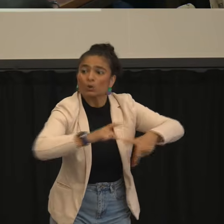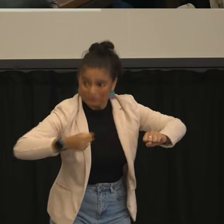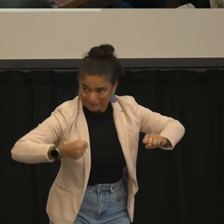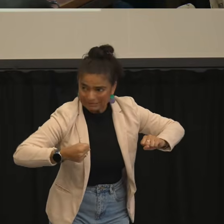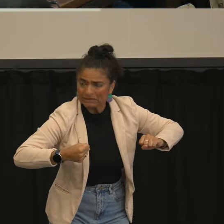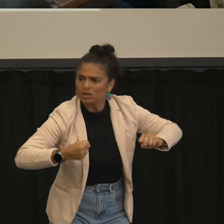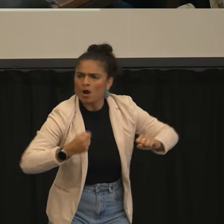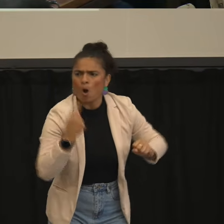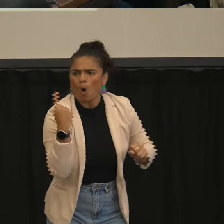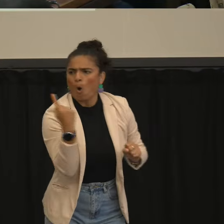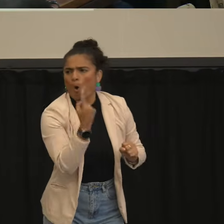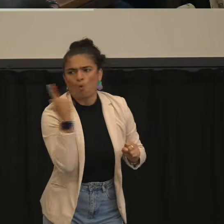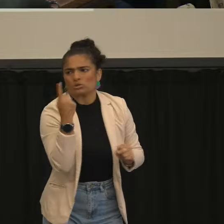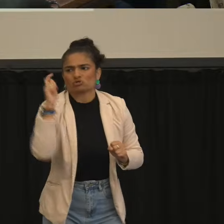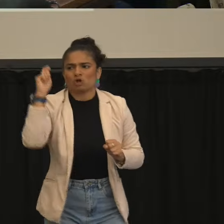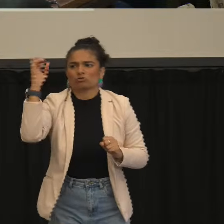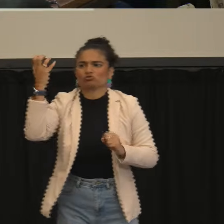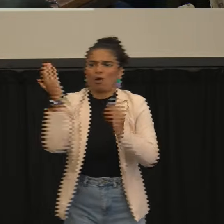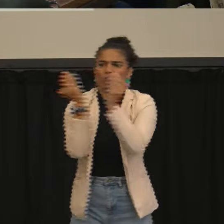E-book for